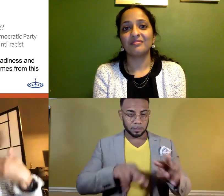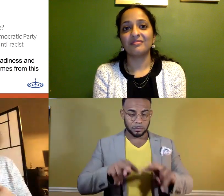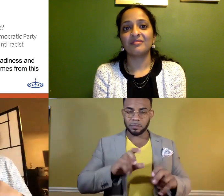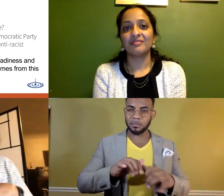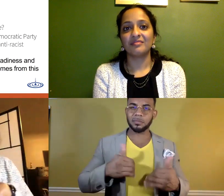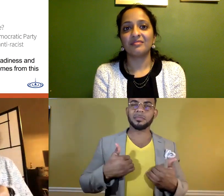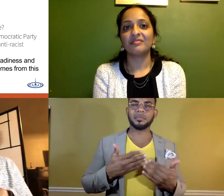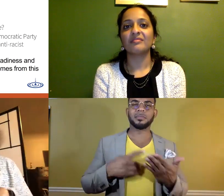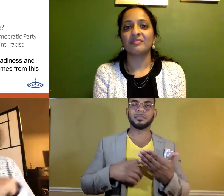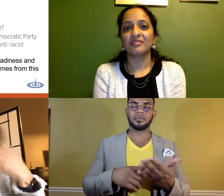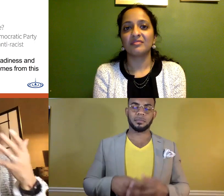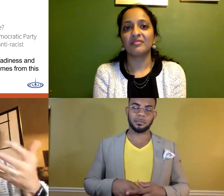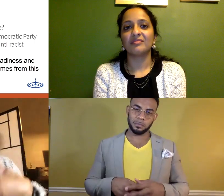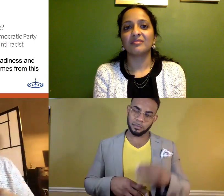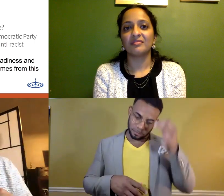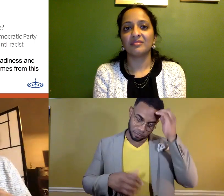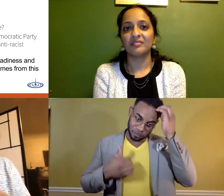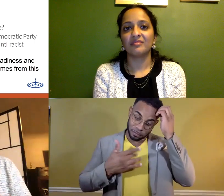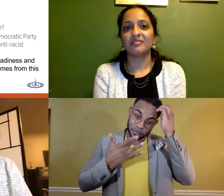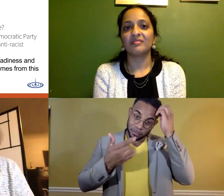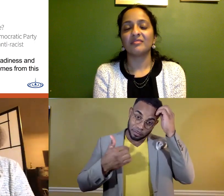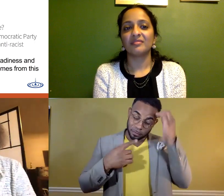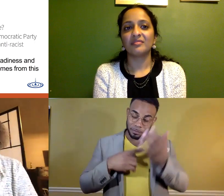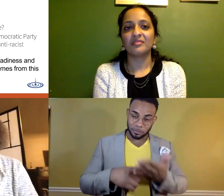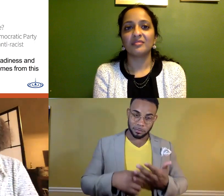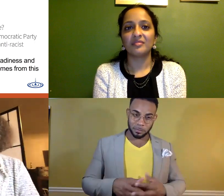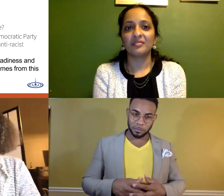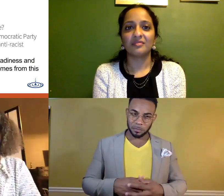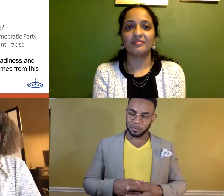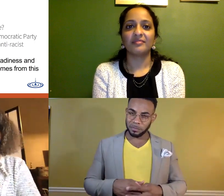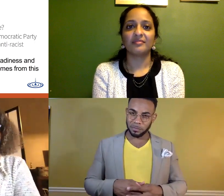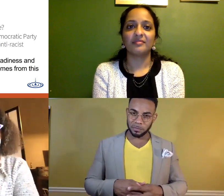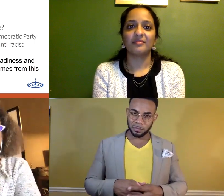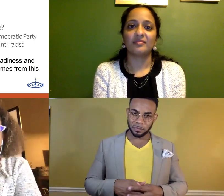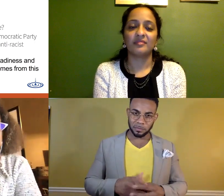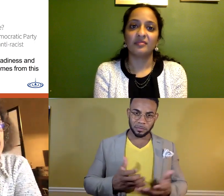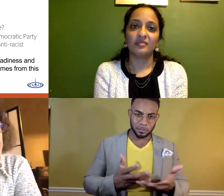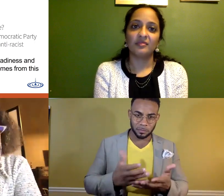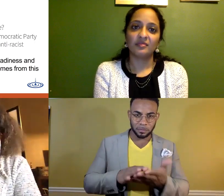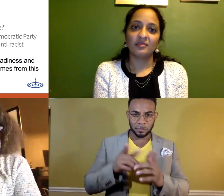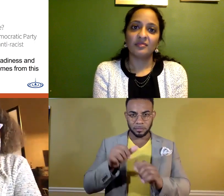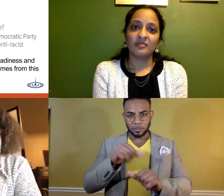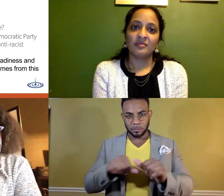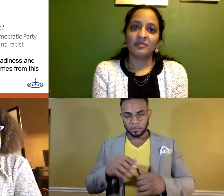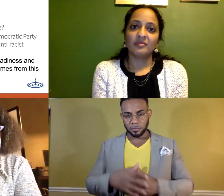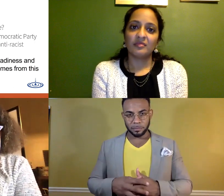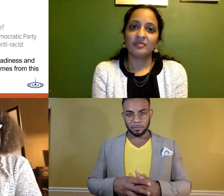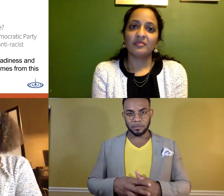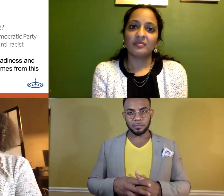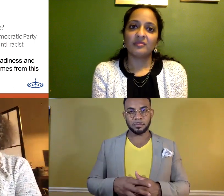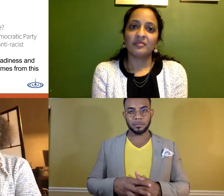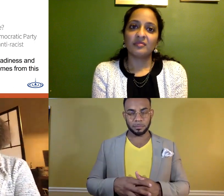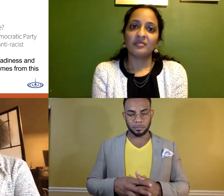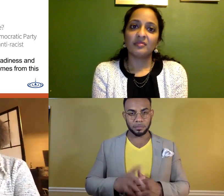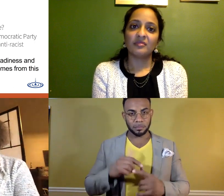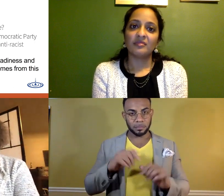let's have a conversation. I rather have the conversation and engage and learn from each other, right? Because